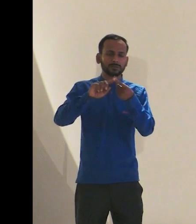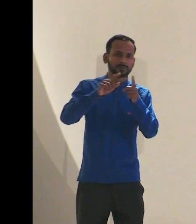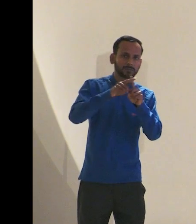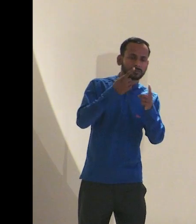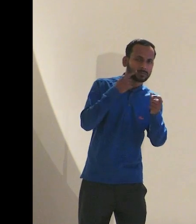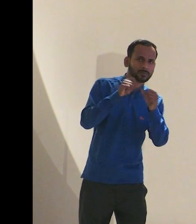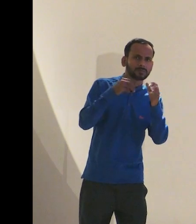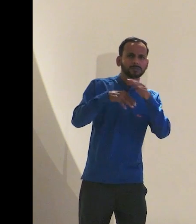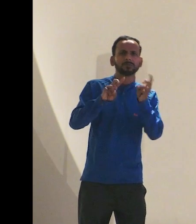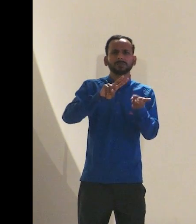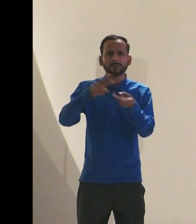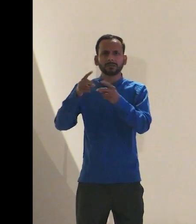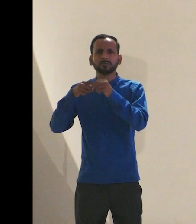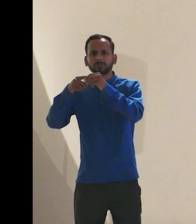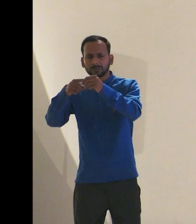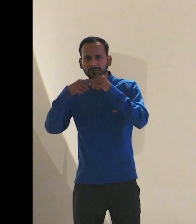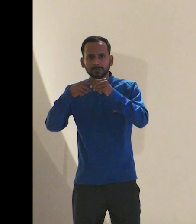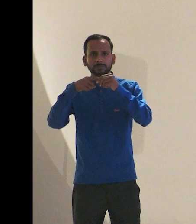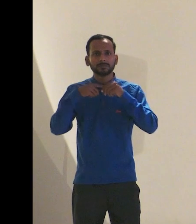changed. Right. So,